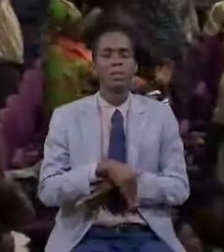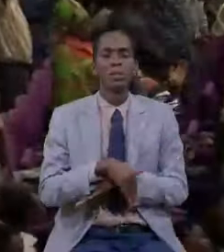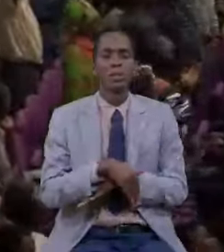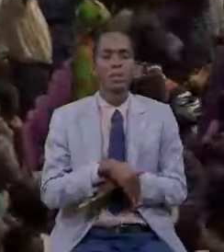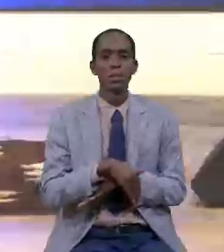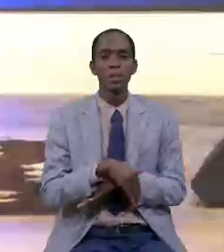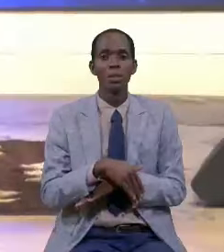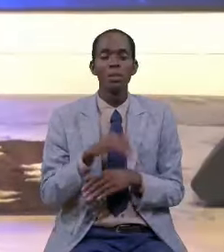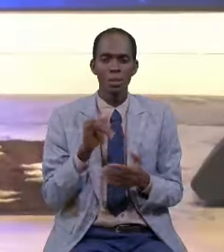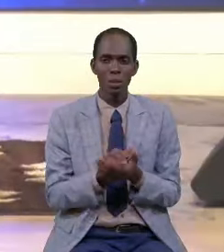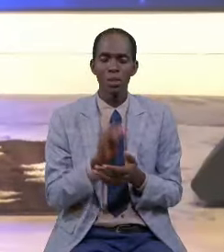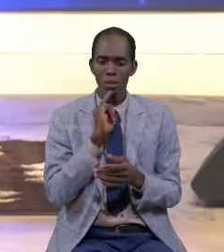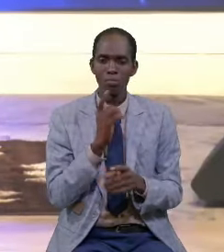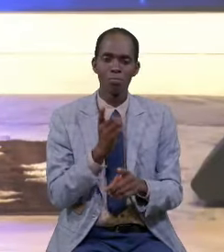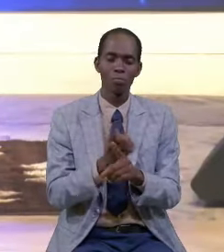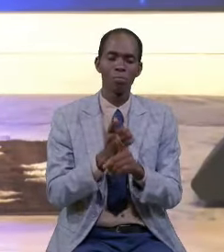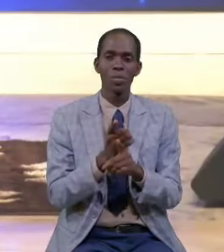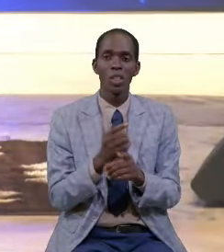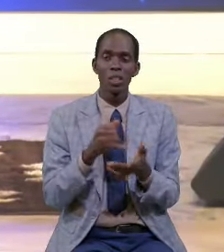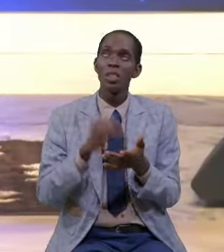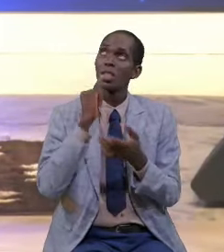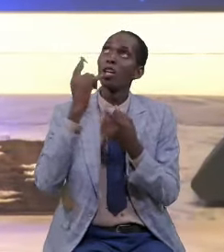That's right. Coming your way.